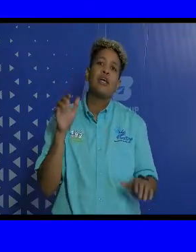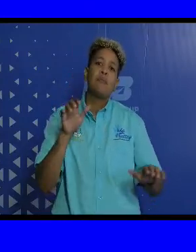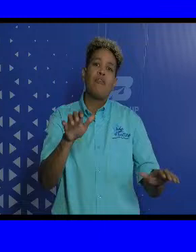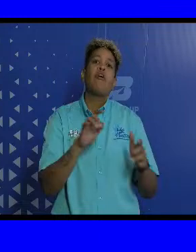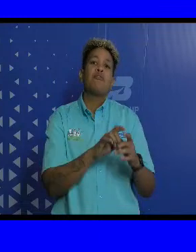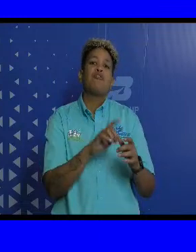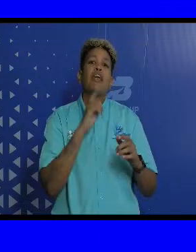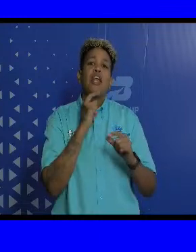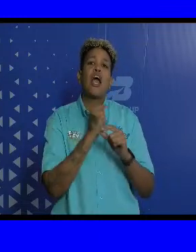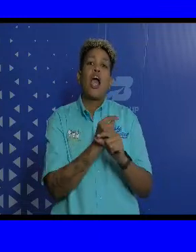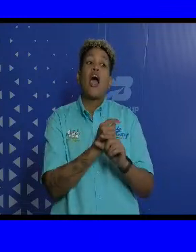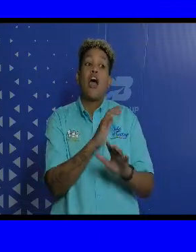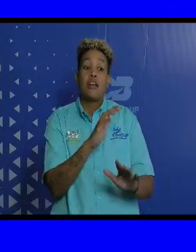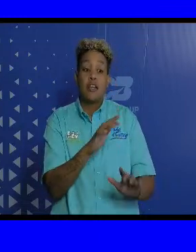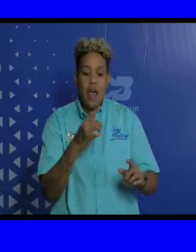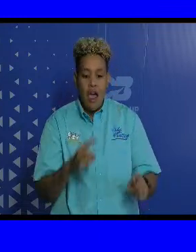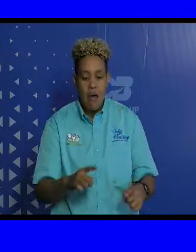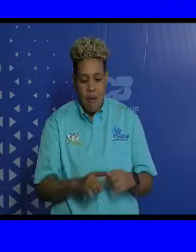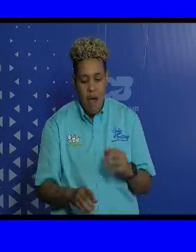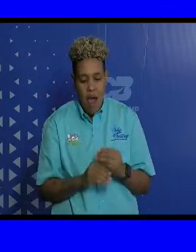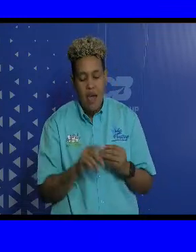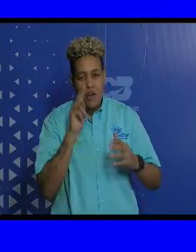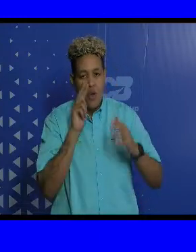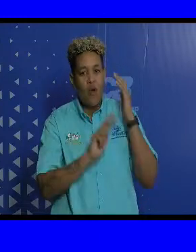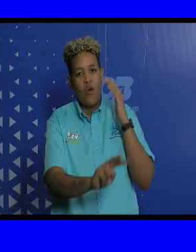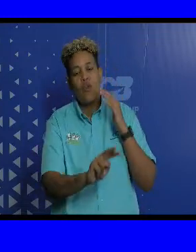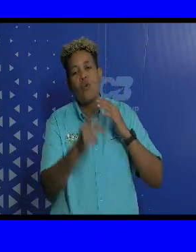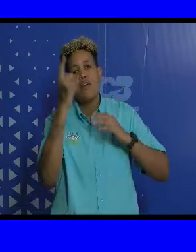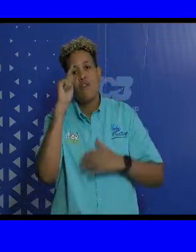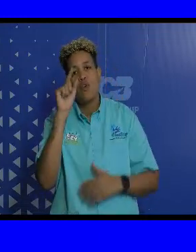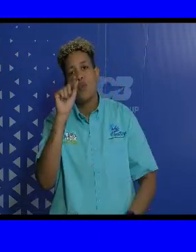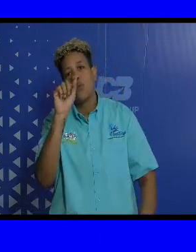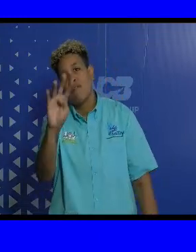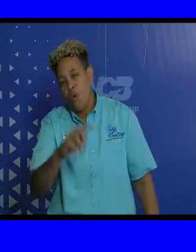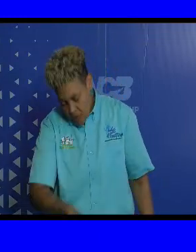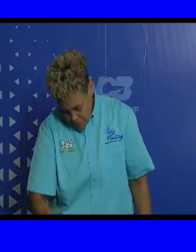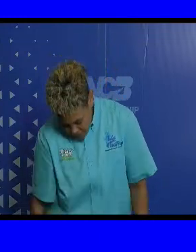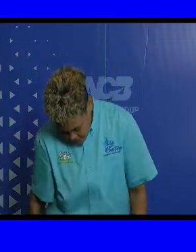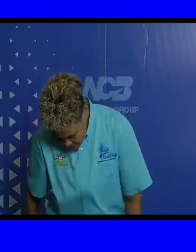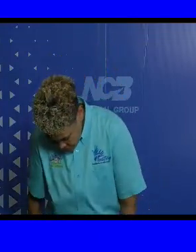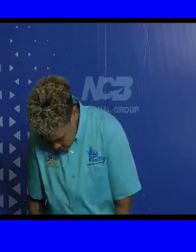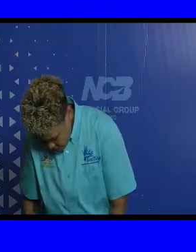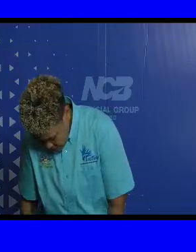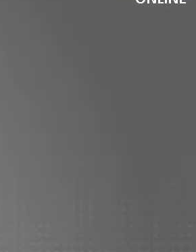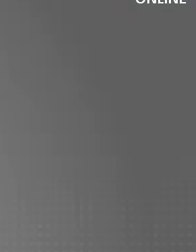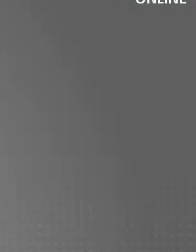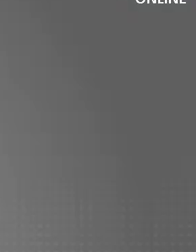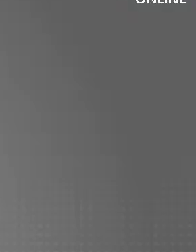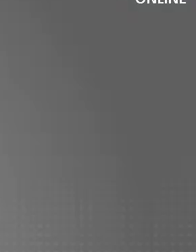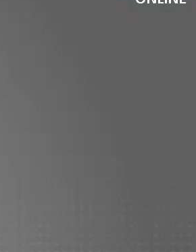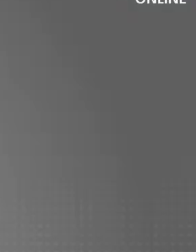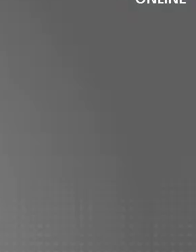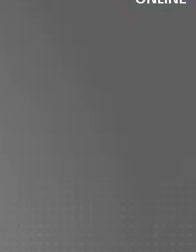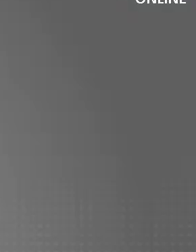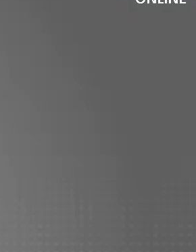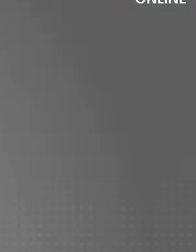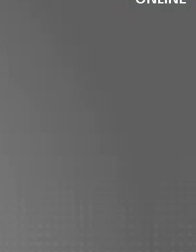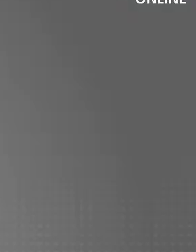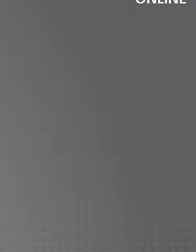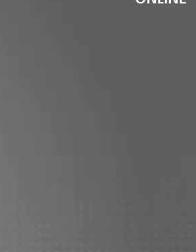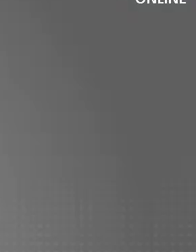performance of Guardian and the outlook for 2024. Oh, thank you, and good morning,